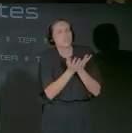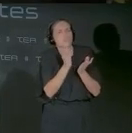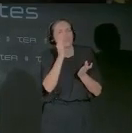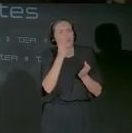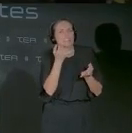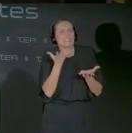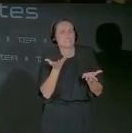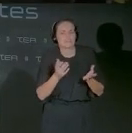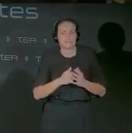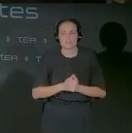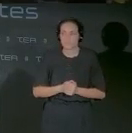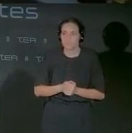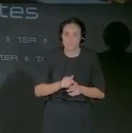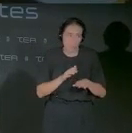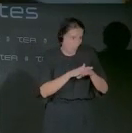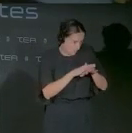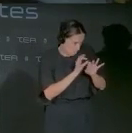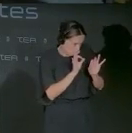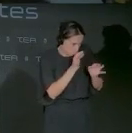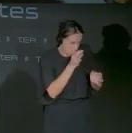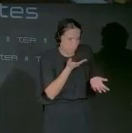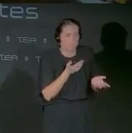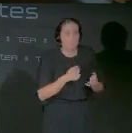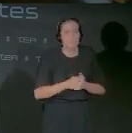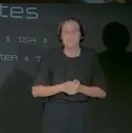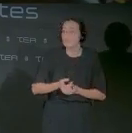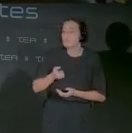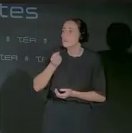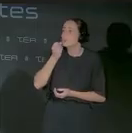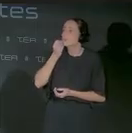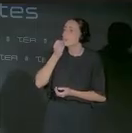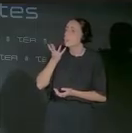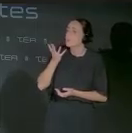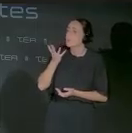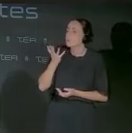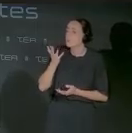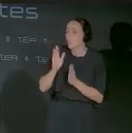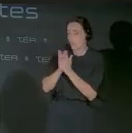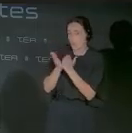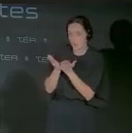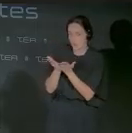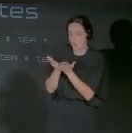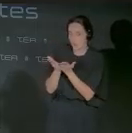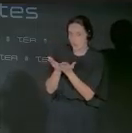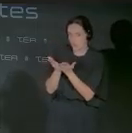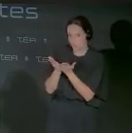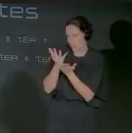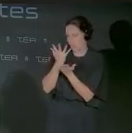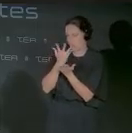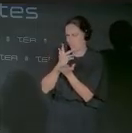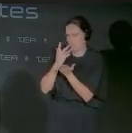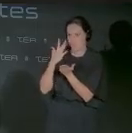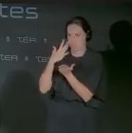Well, citing from the well-known book Designing Virtual Worlds by Richard Bartle,